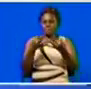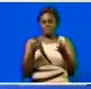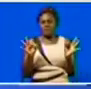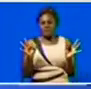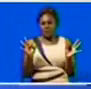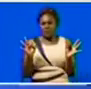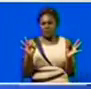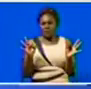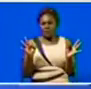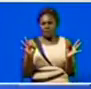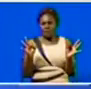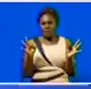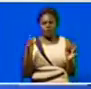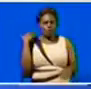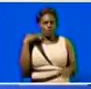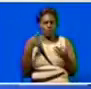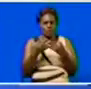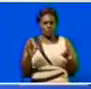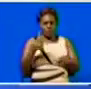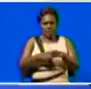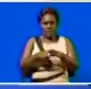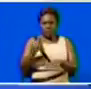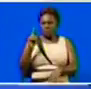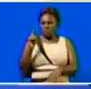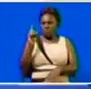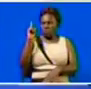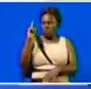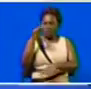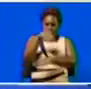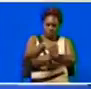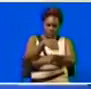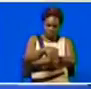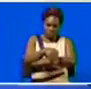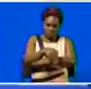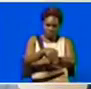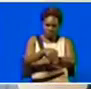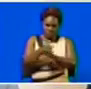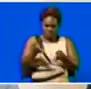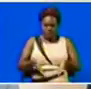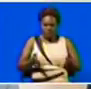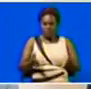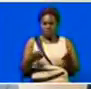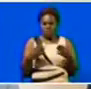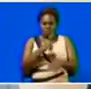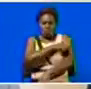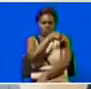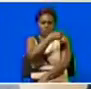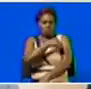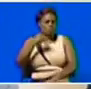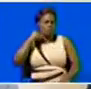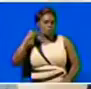by the abductors at 1 a.m. and he was found and he is currently in a hospital in